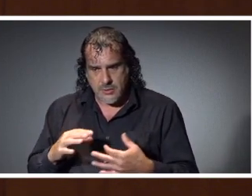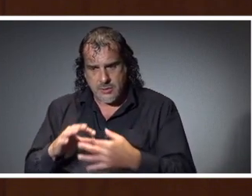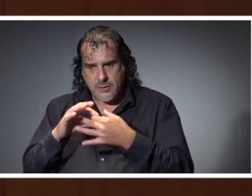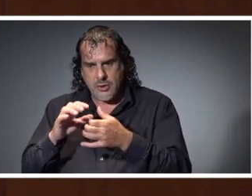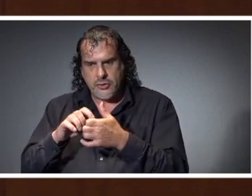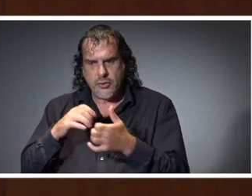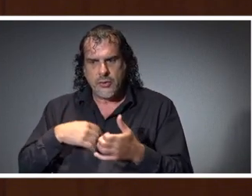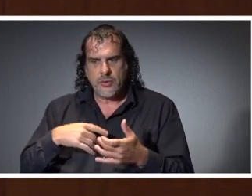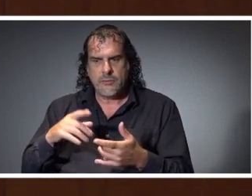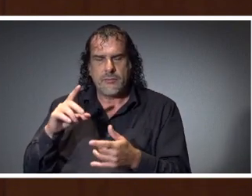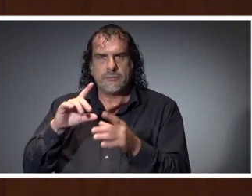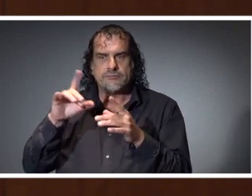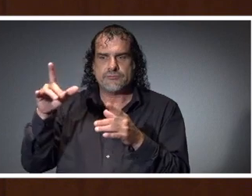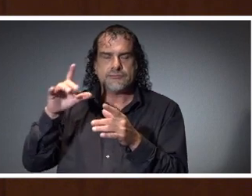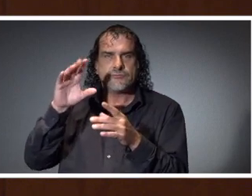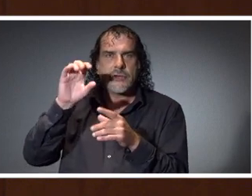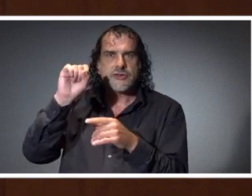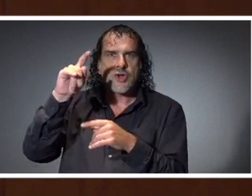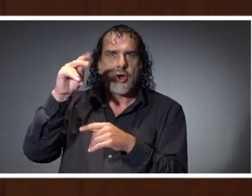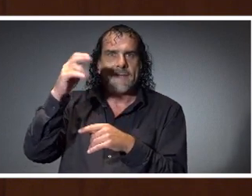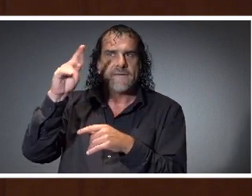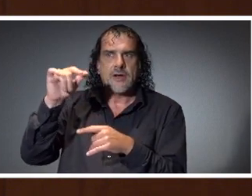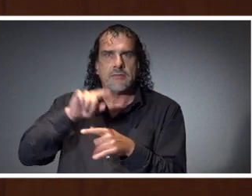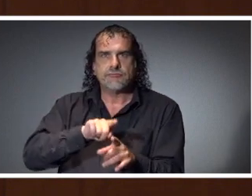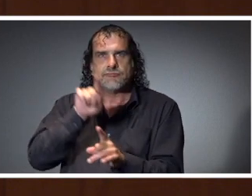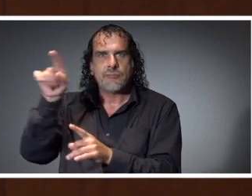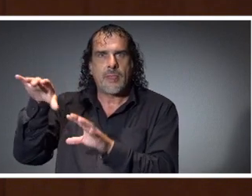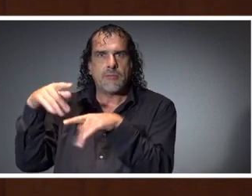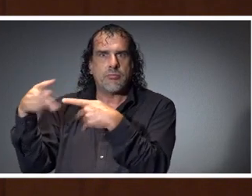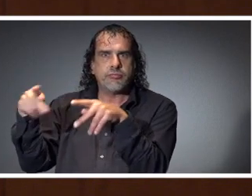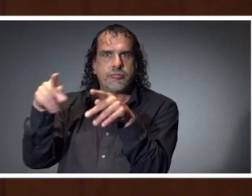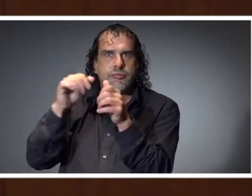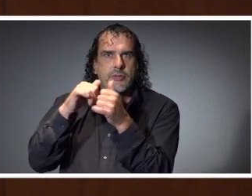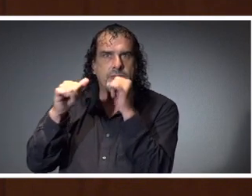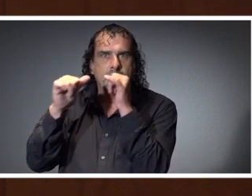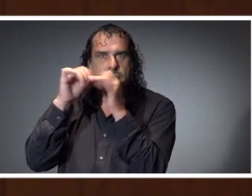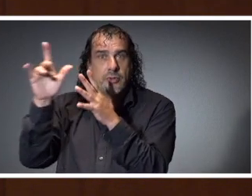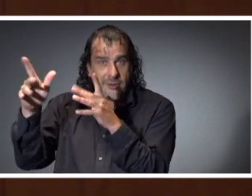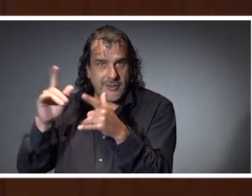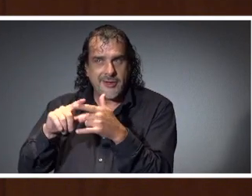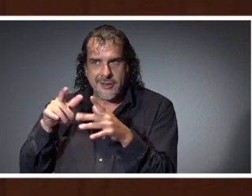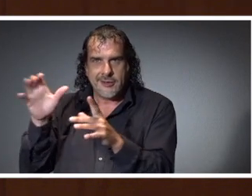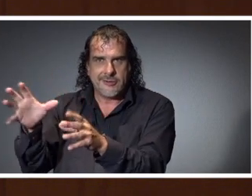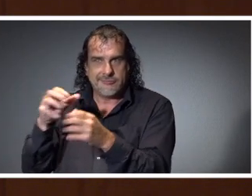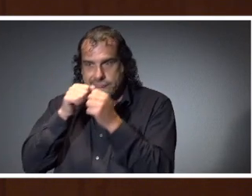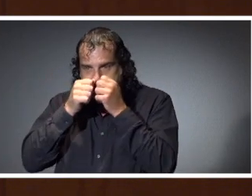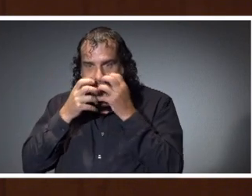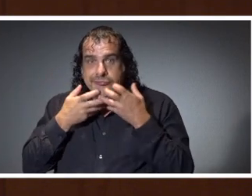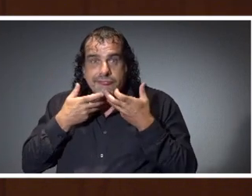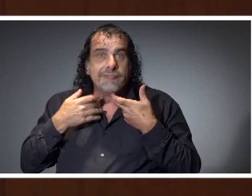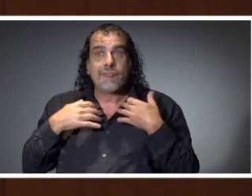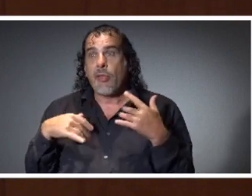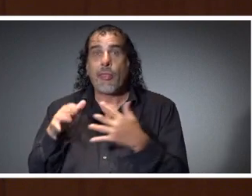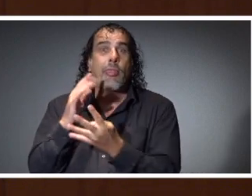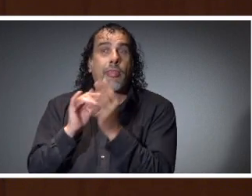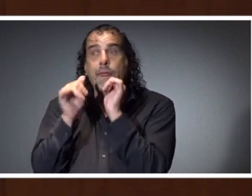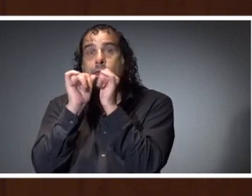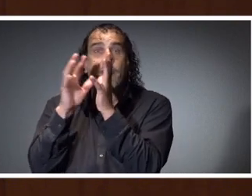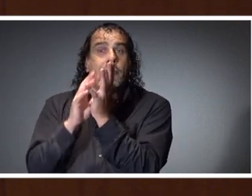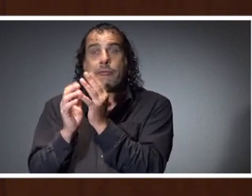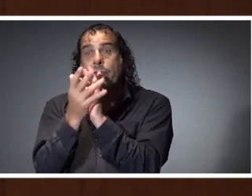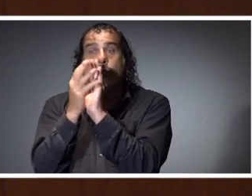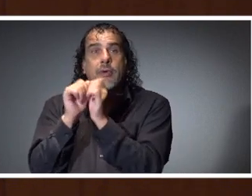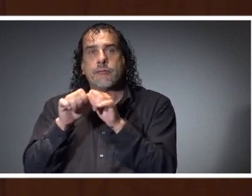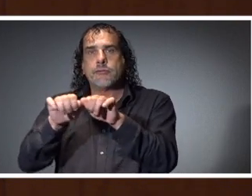Starkville. Not a big surprise, right? We know when people socialize and get in groups concentrated, not wearing masks, they're absolutely gonna spread